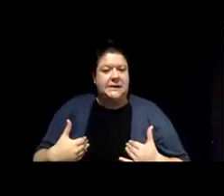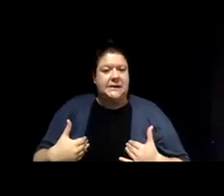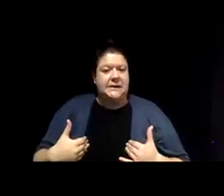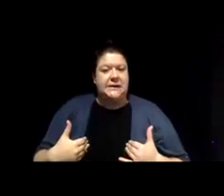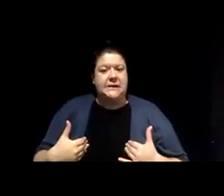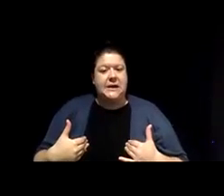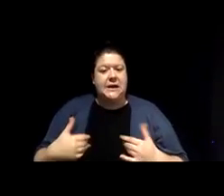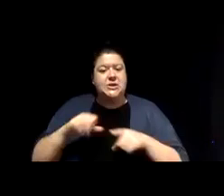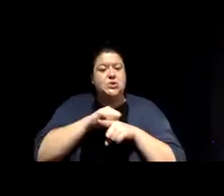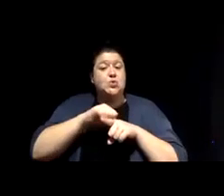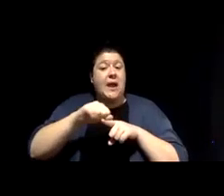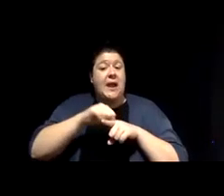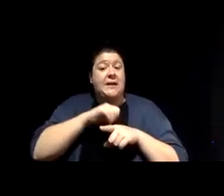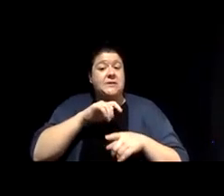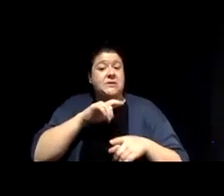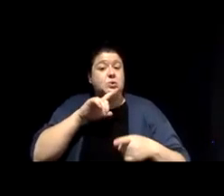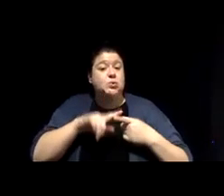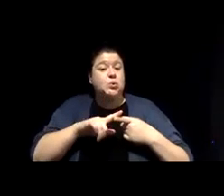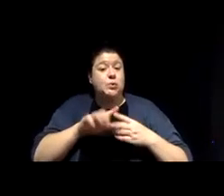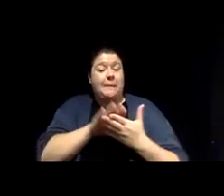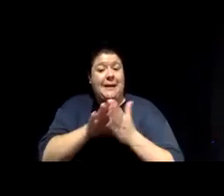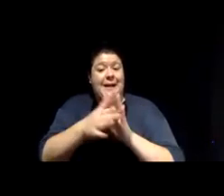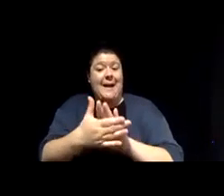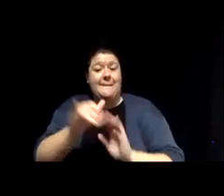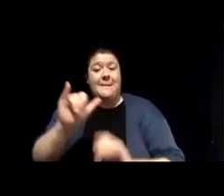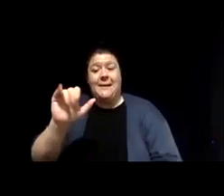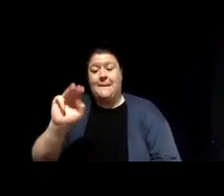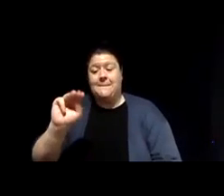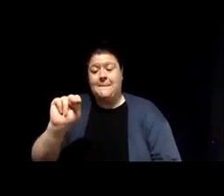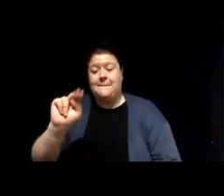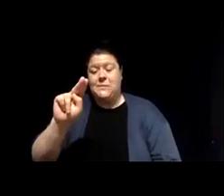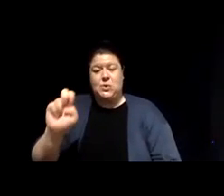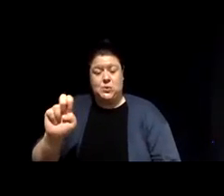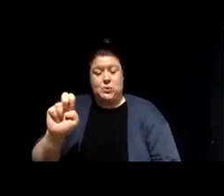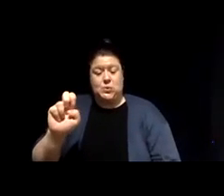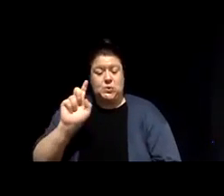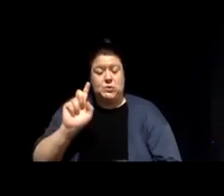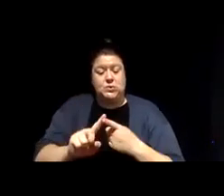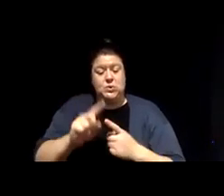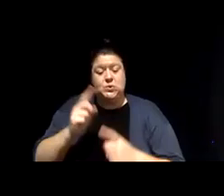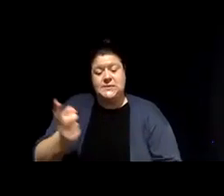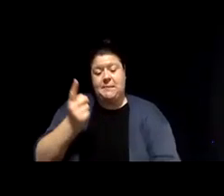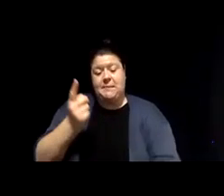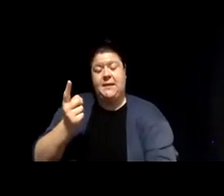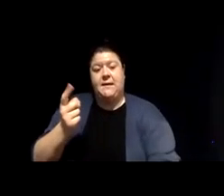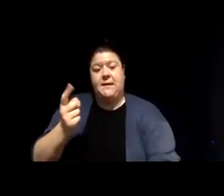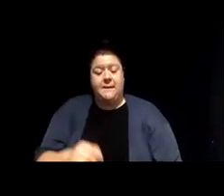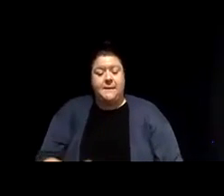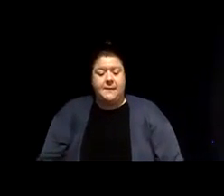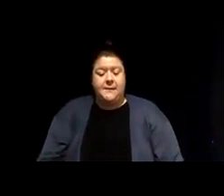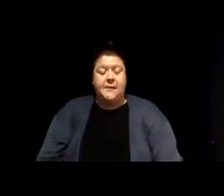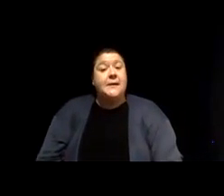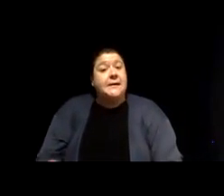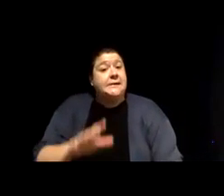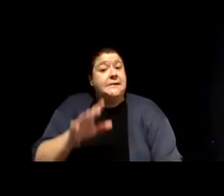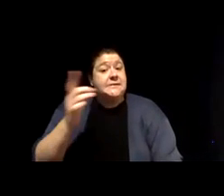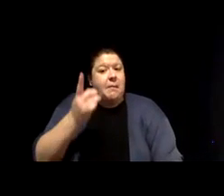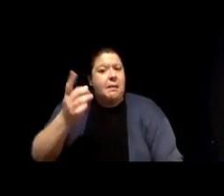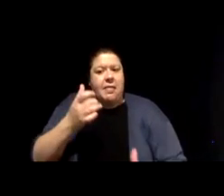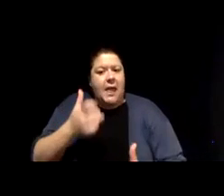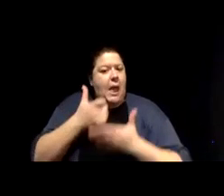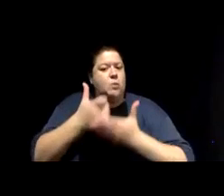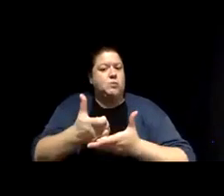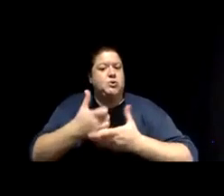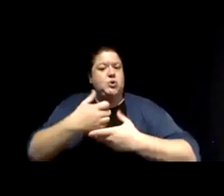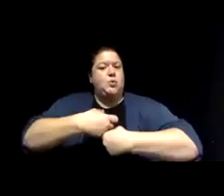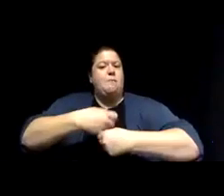trained to become immune to something, and so or there's something that helps to create immunity in